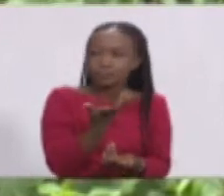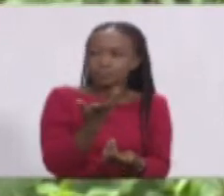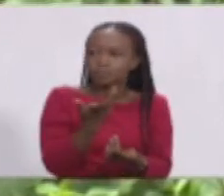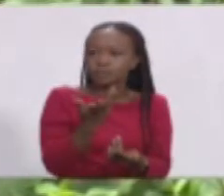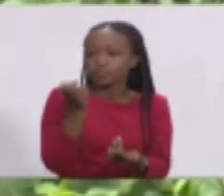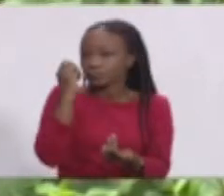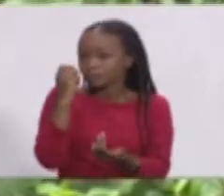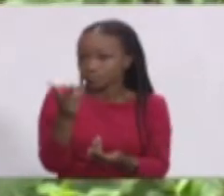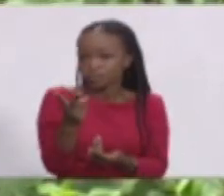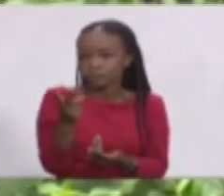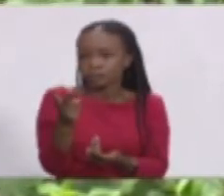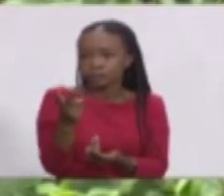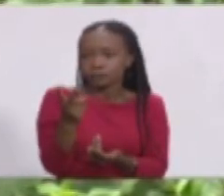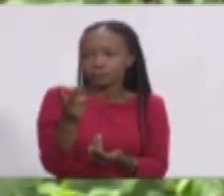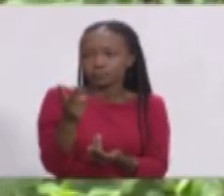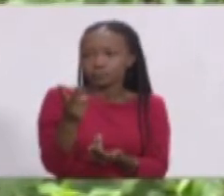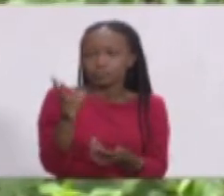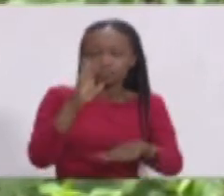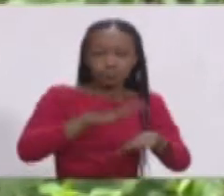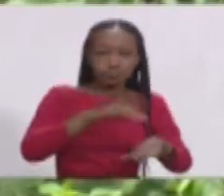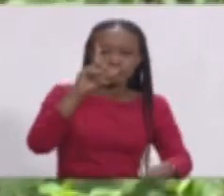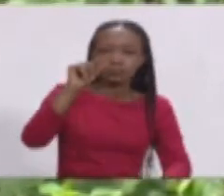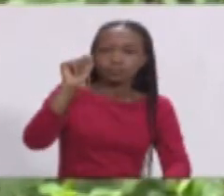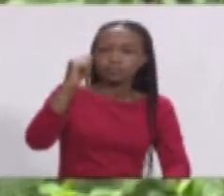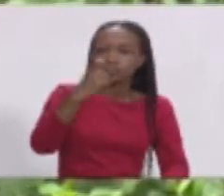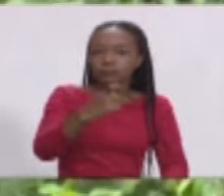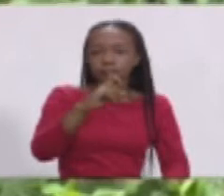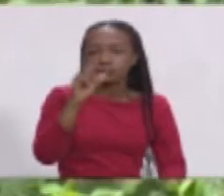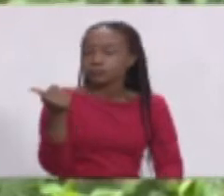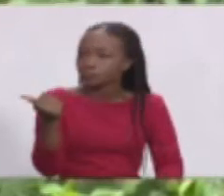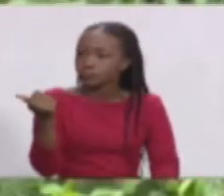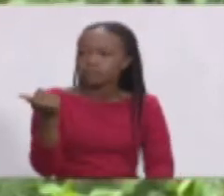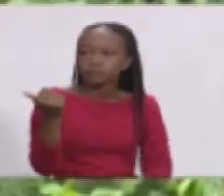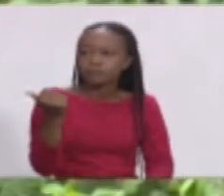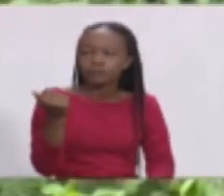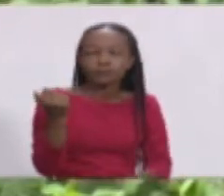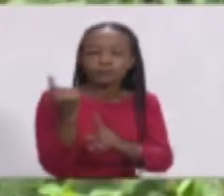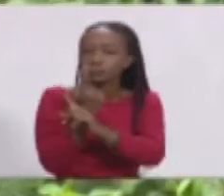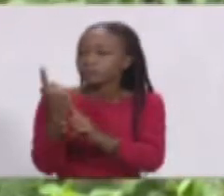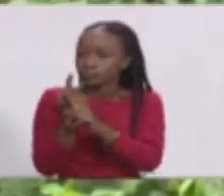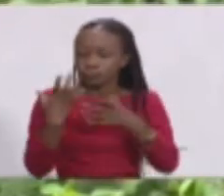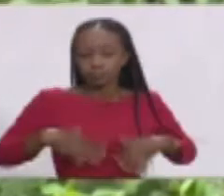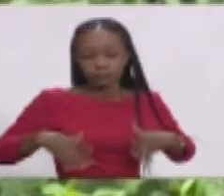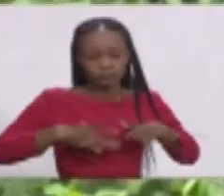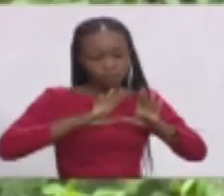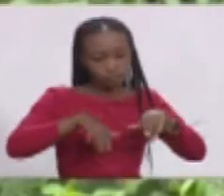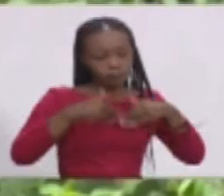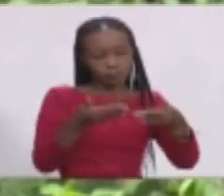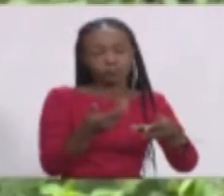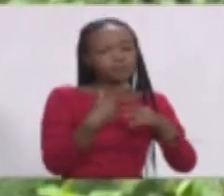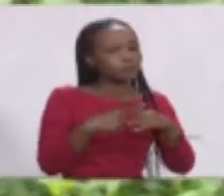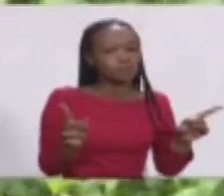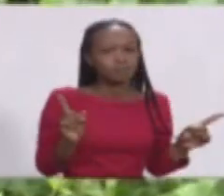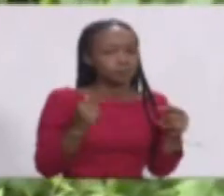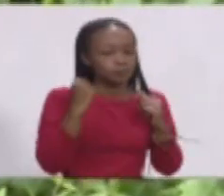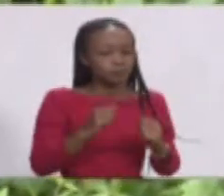I saw there were a raft of measures on taxes and other rebates that people were given, but they may not